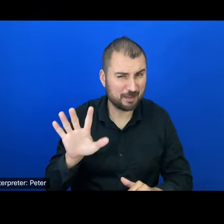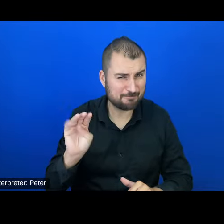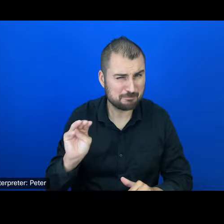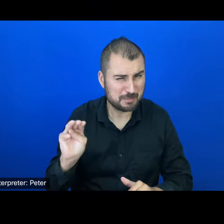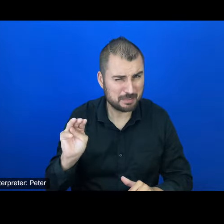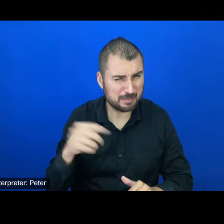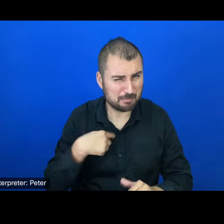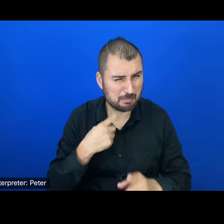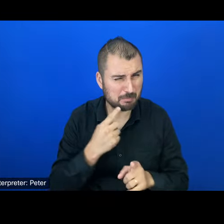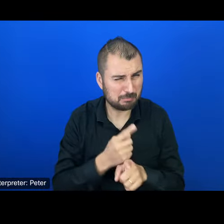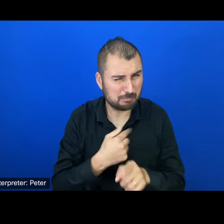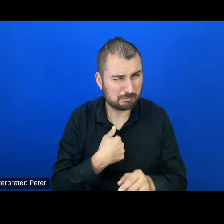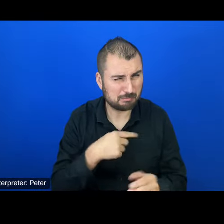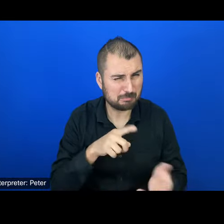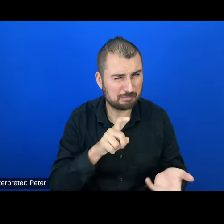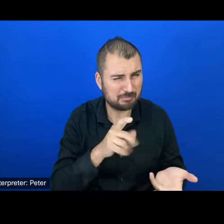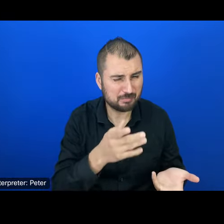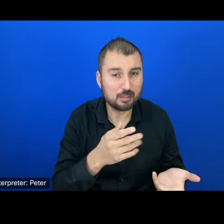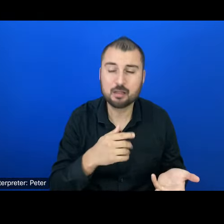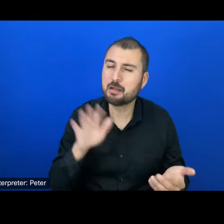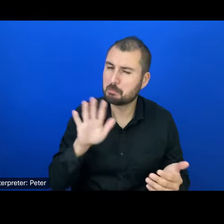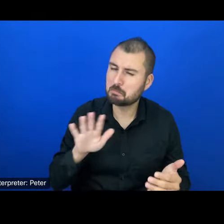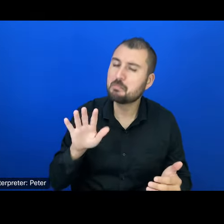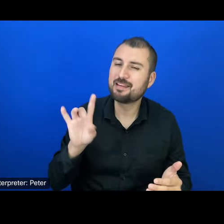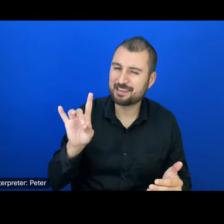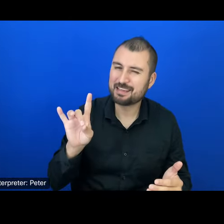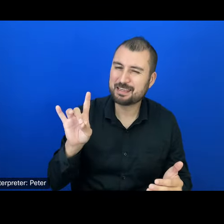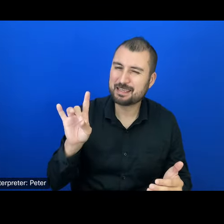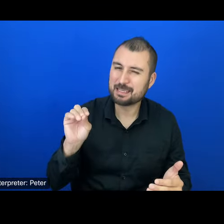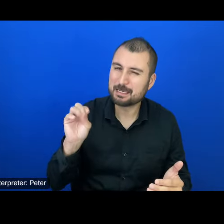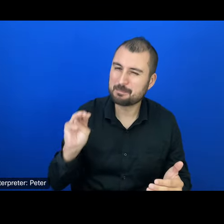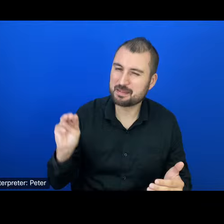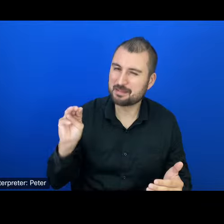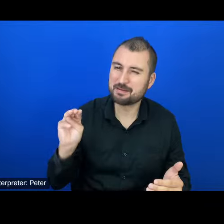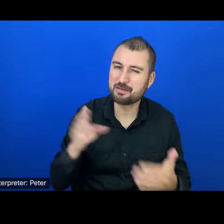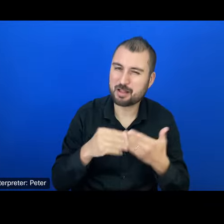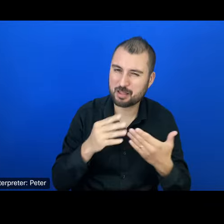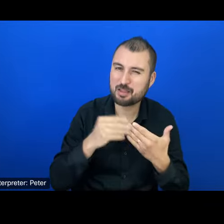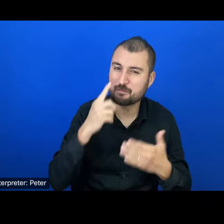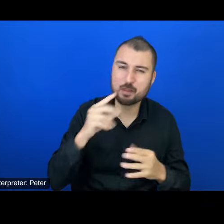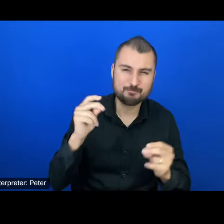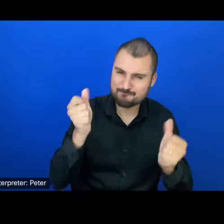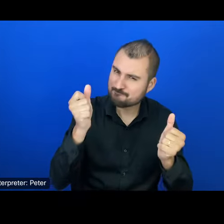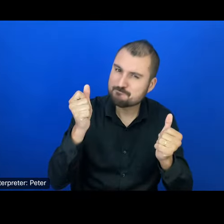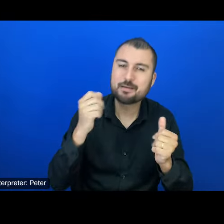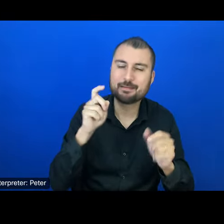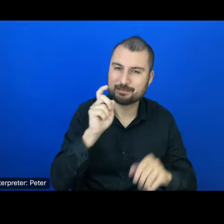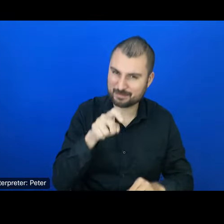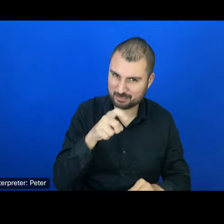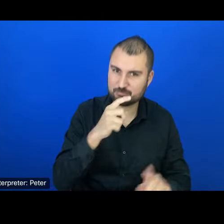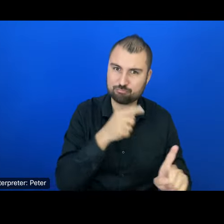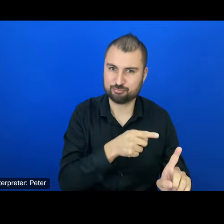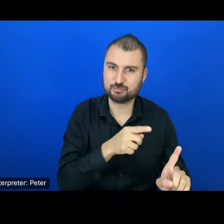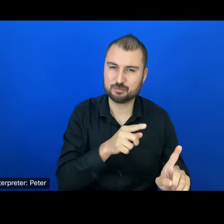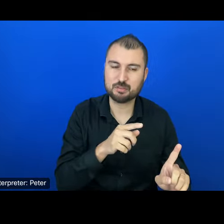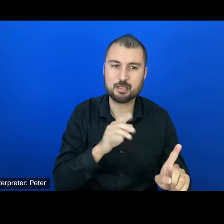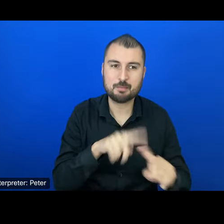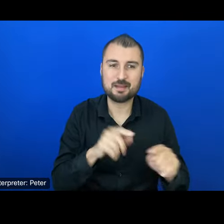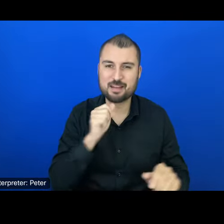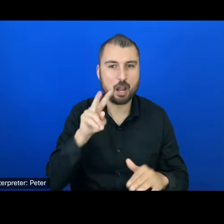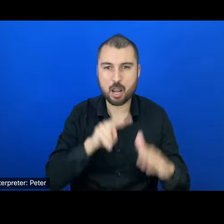that right? It was estimated at $80 million in 2021 just for the immediate needs. That's not looking at the more long-term issues that are identified